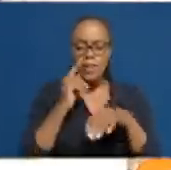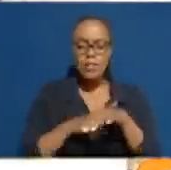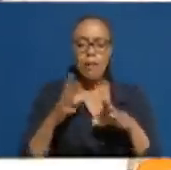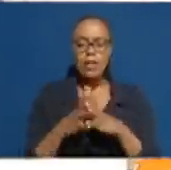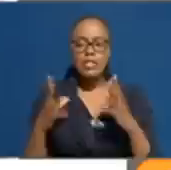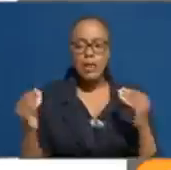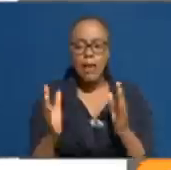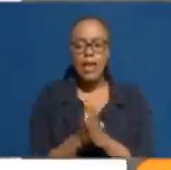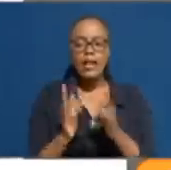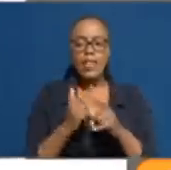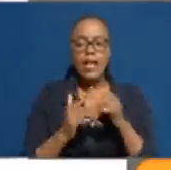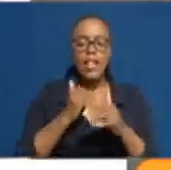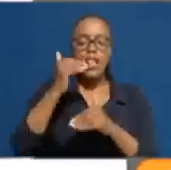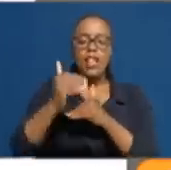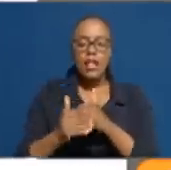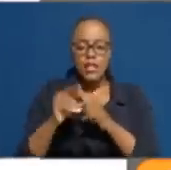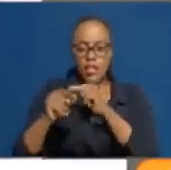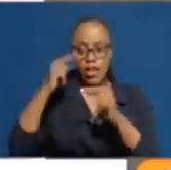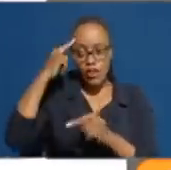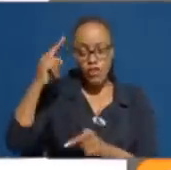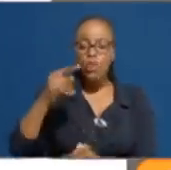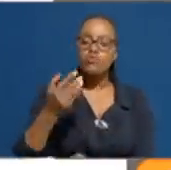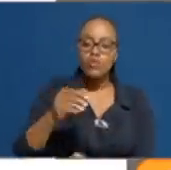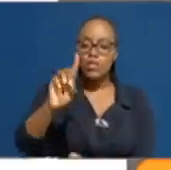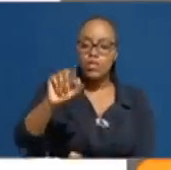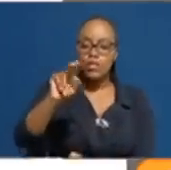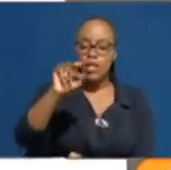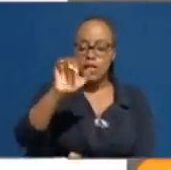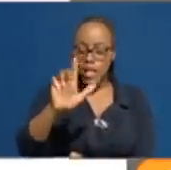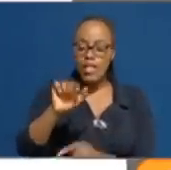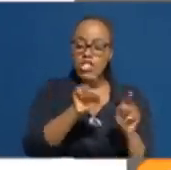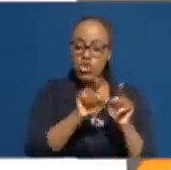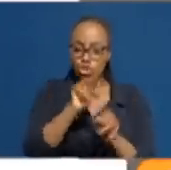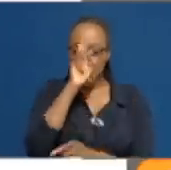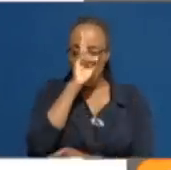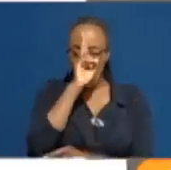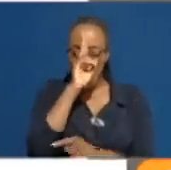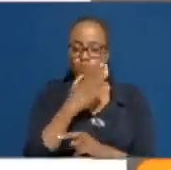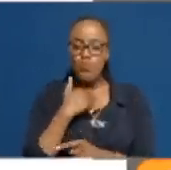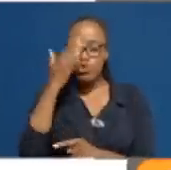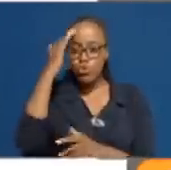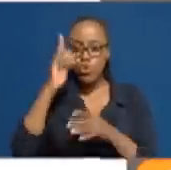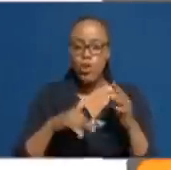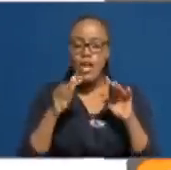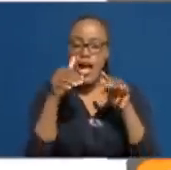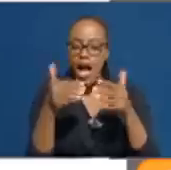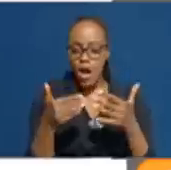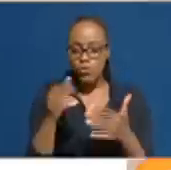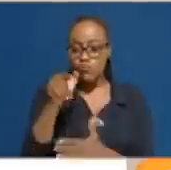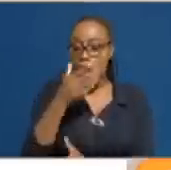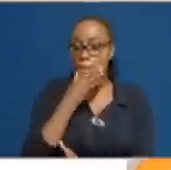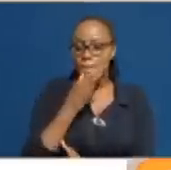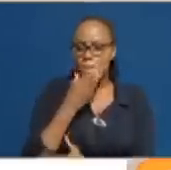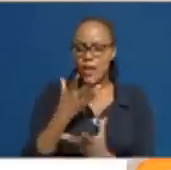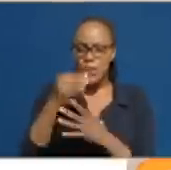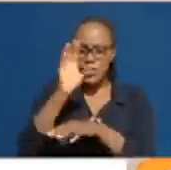disappearance and subsequent murder of Mbolu Musyoka. What the officers are also keen on establishing is how Musyoka got